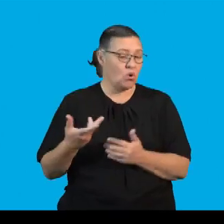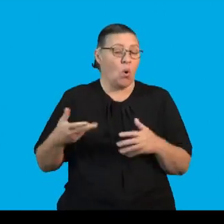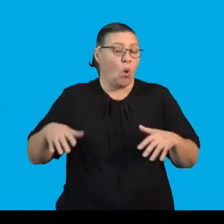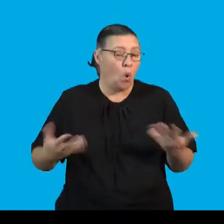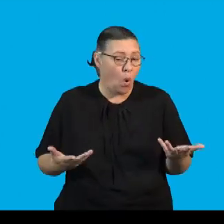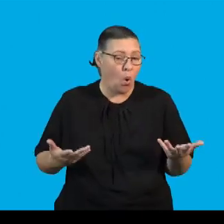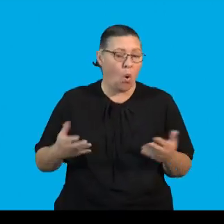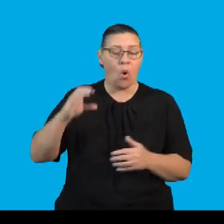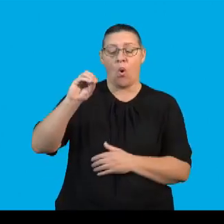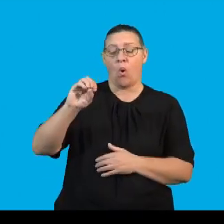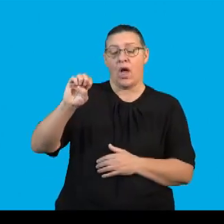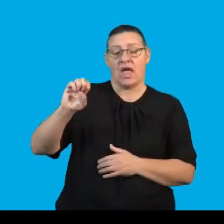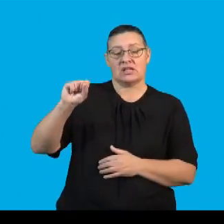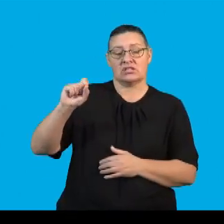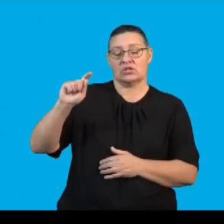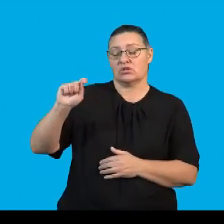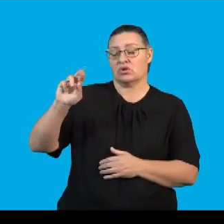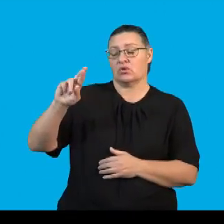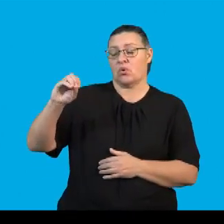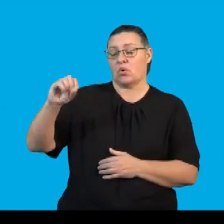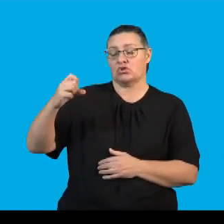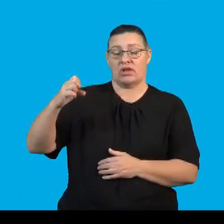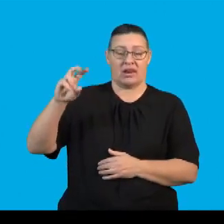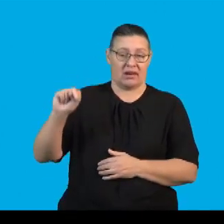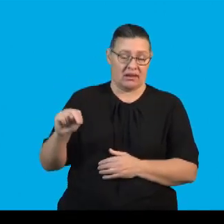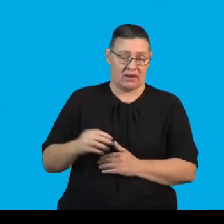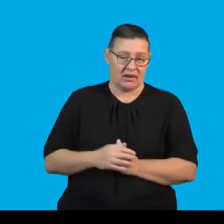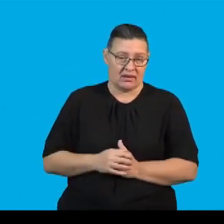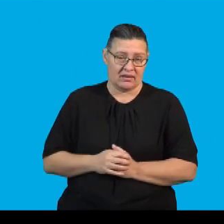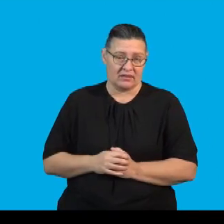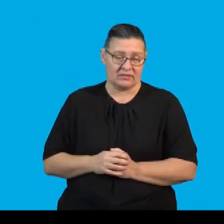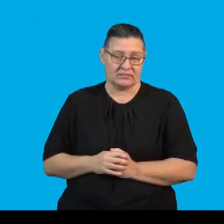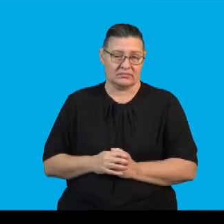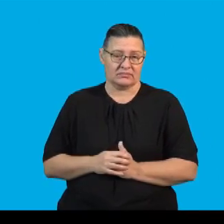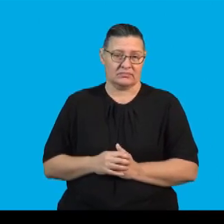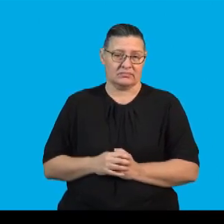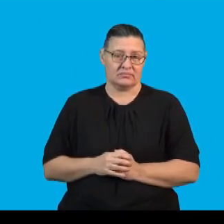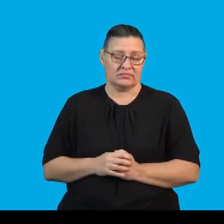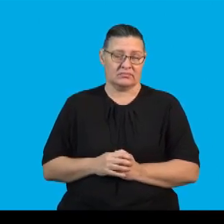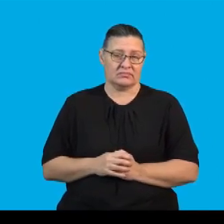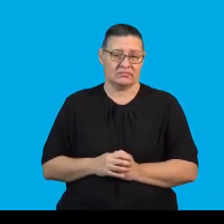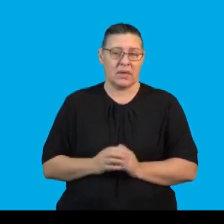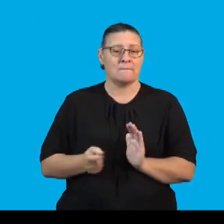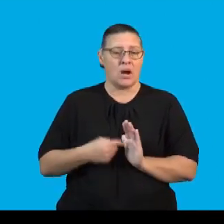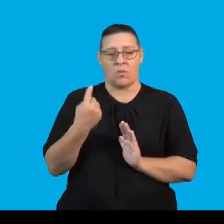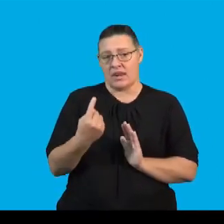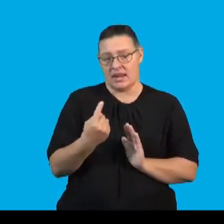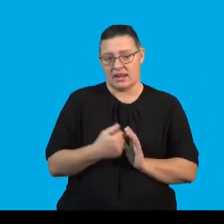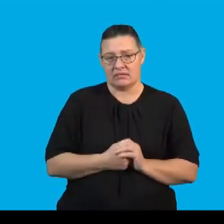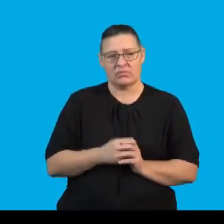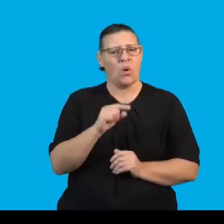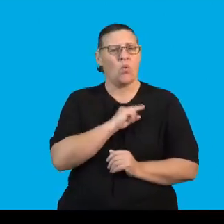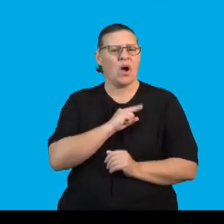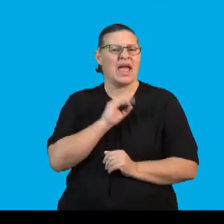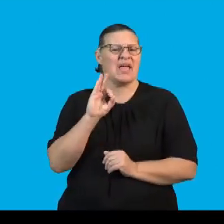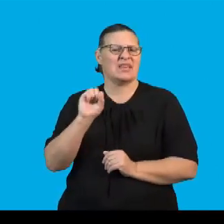The hormone that will increase in level is FSH or estrogen. It's 1 mark.